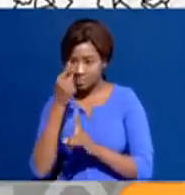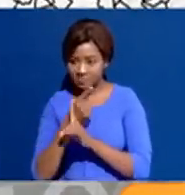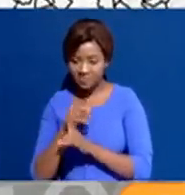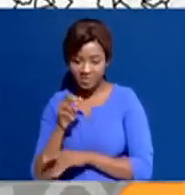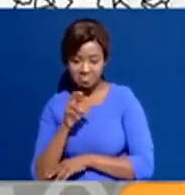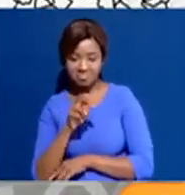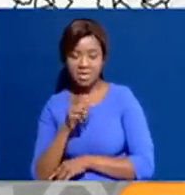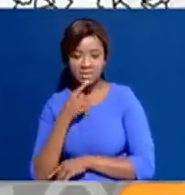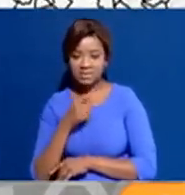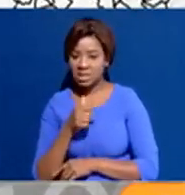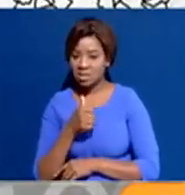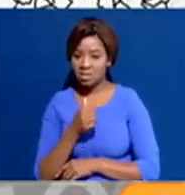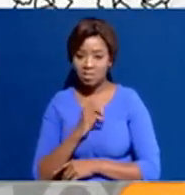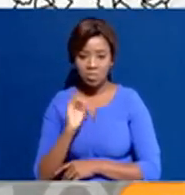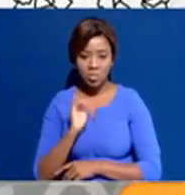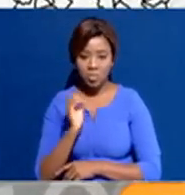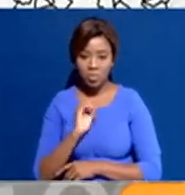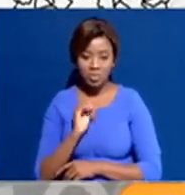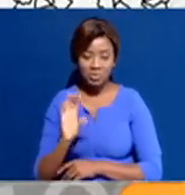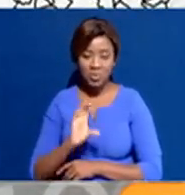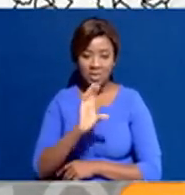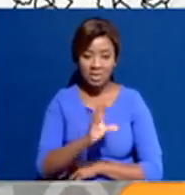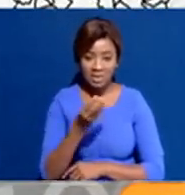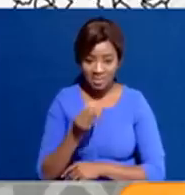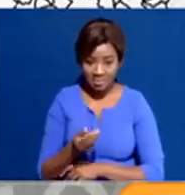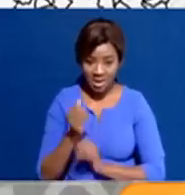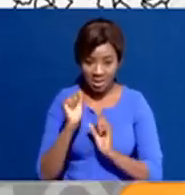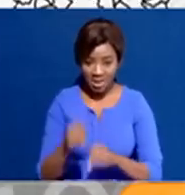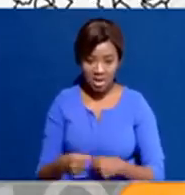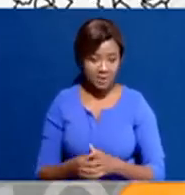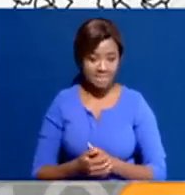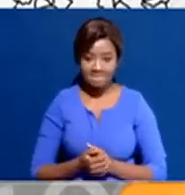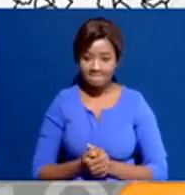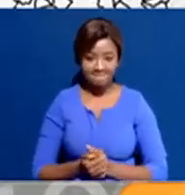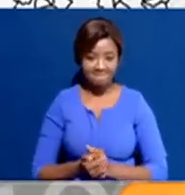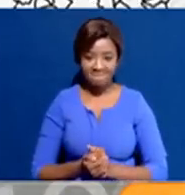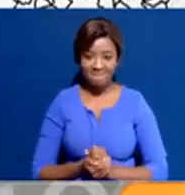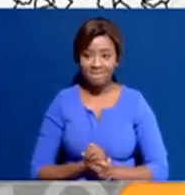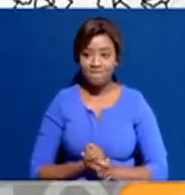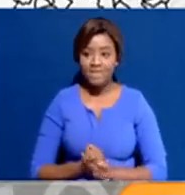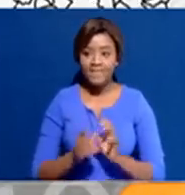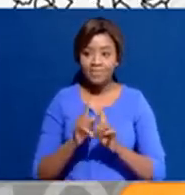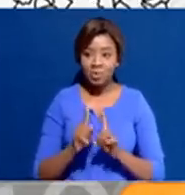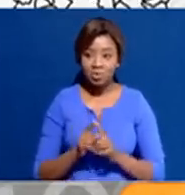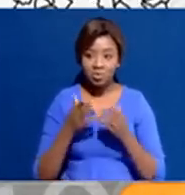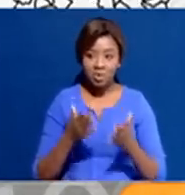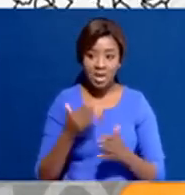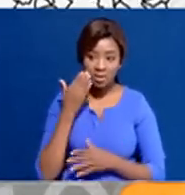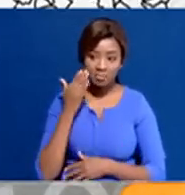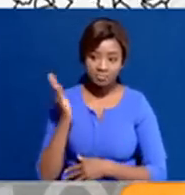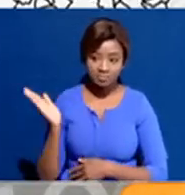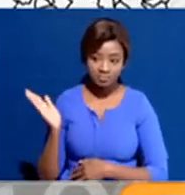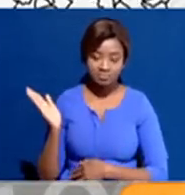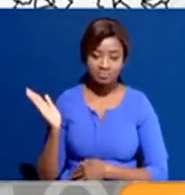debt carrying capacity has been categorized as medium, with the debt risk levels degraded to high, limiting